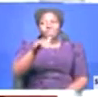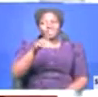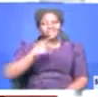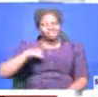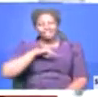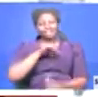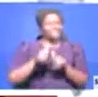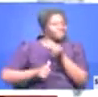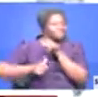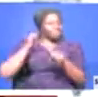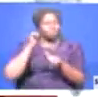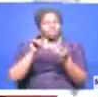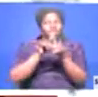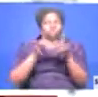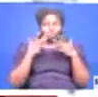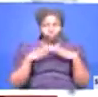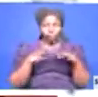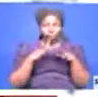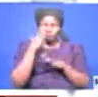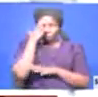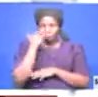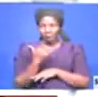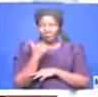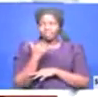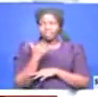refused as a people because the